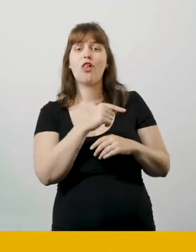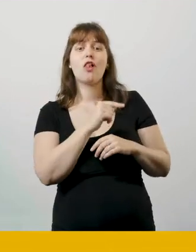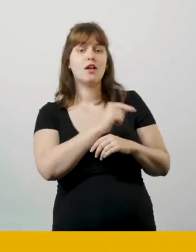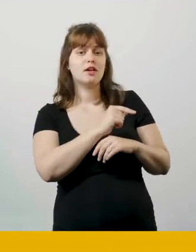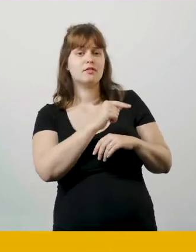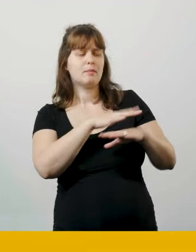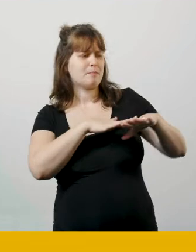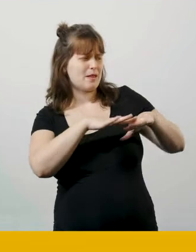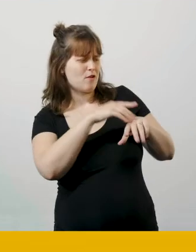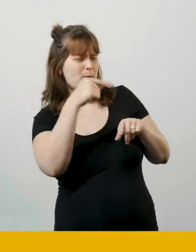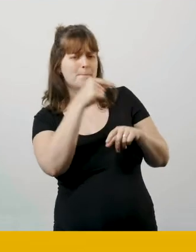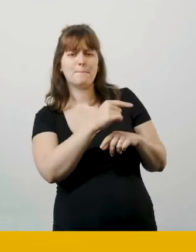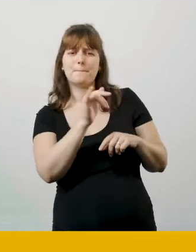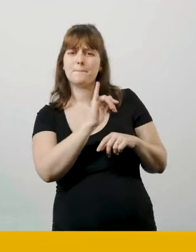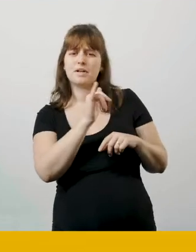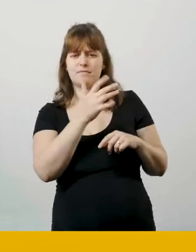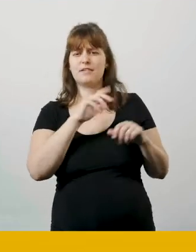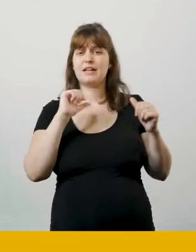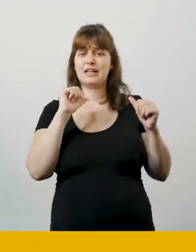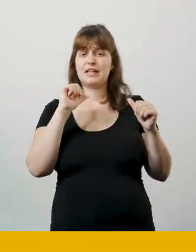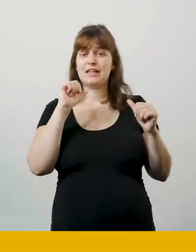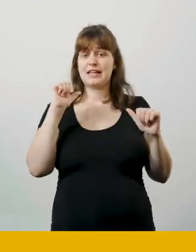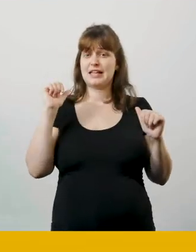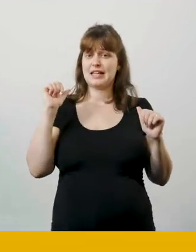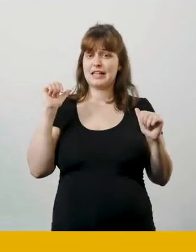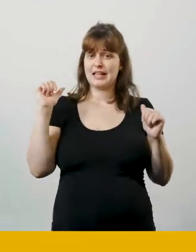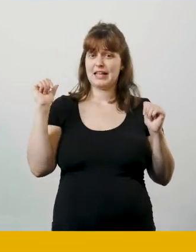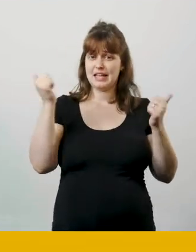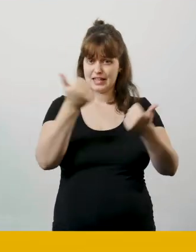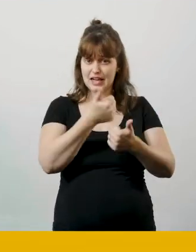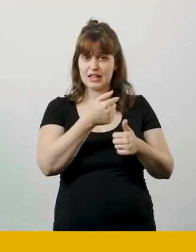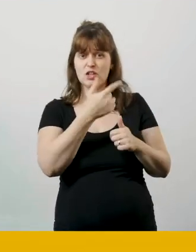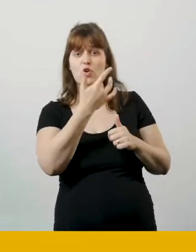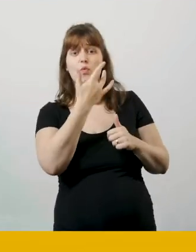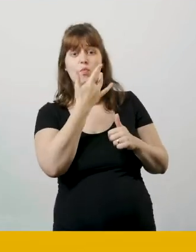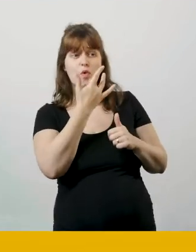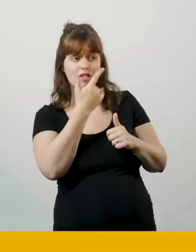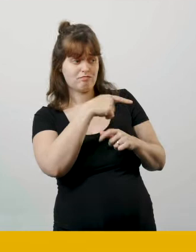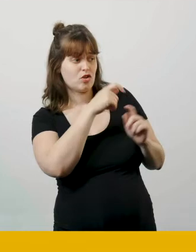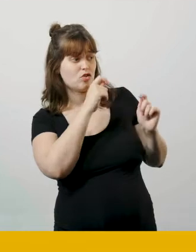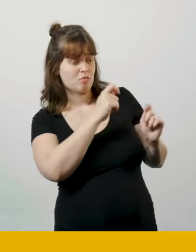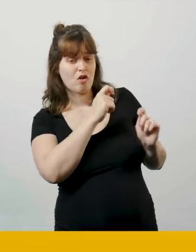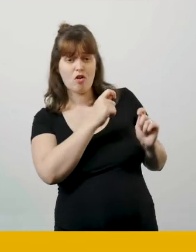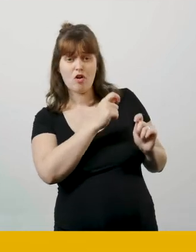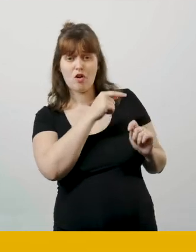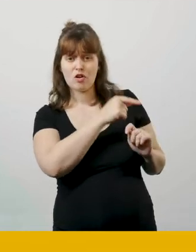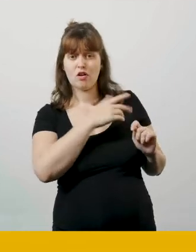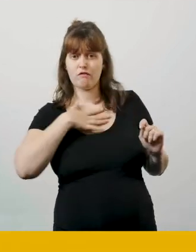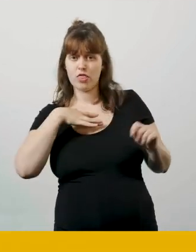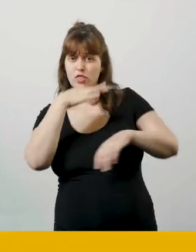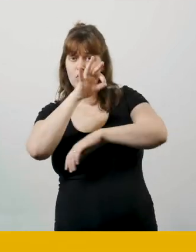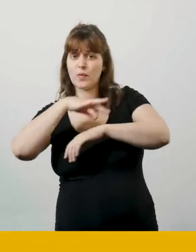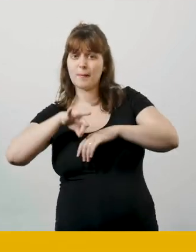platform, everybody who wishes to enjoy what we are